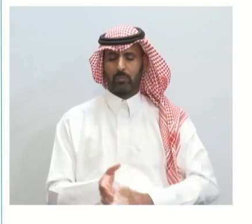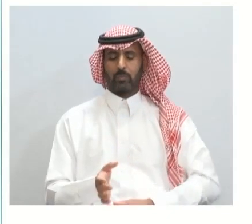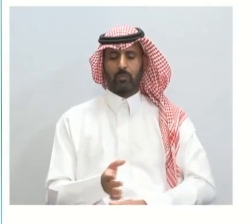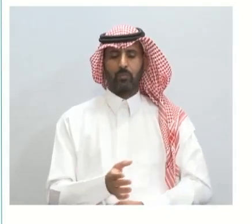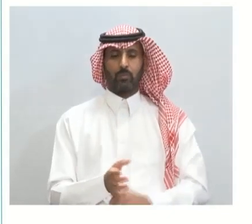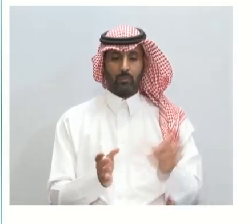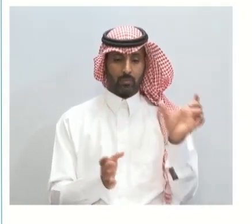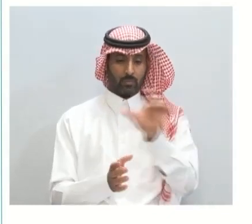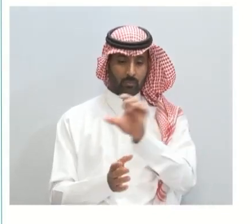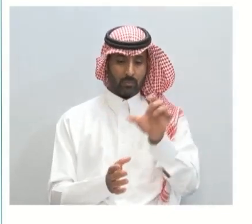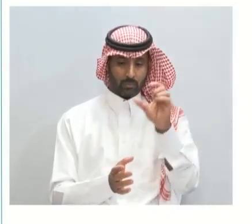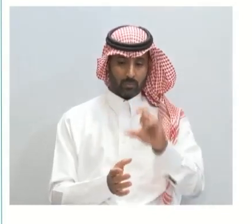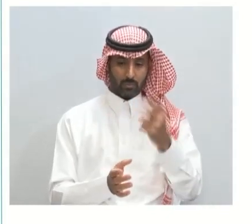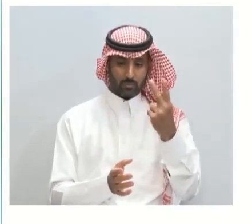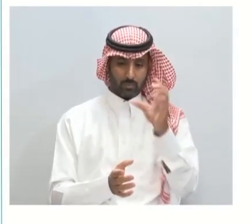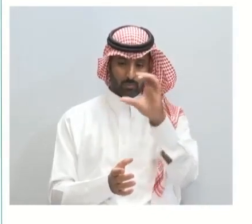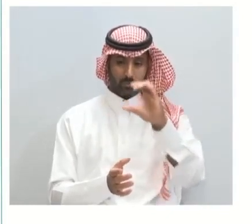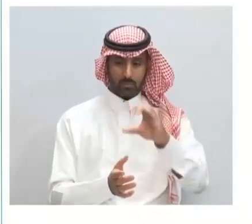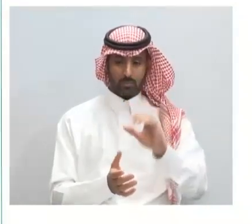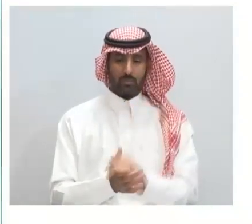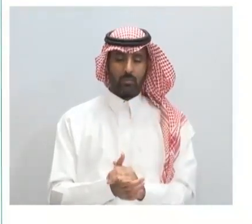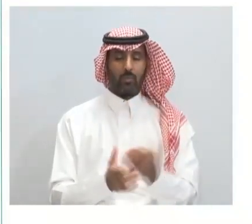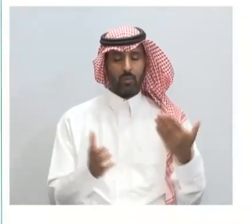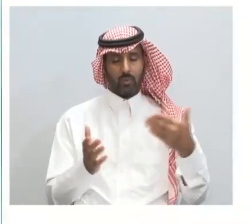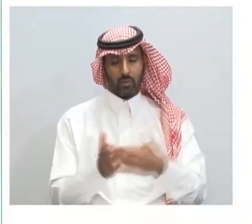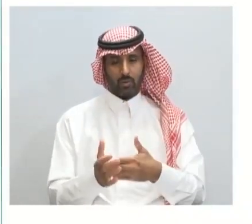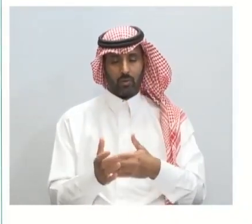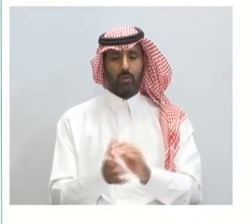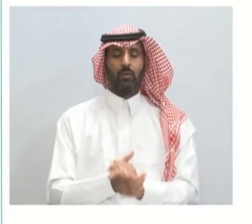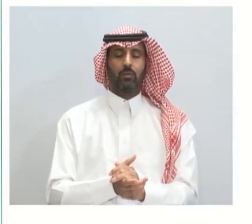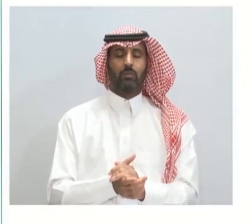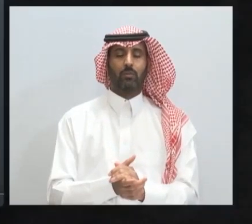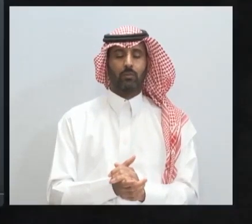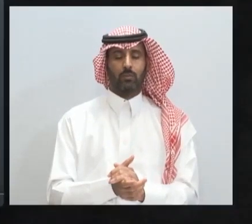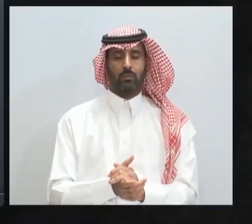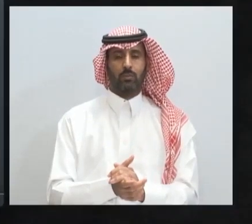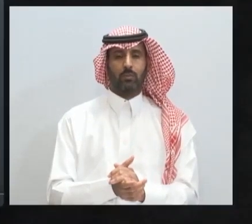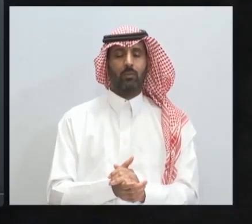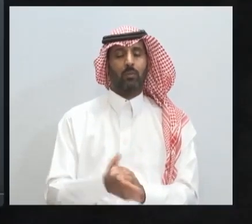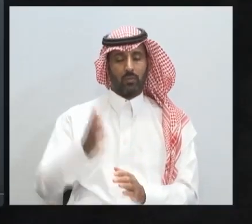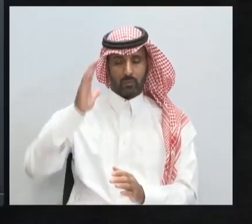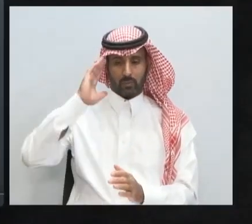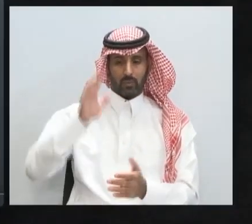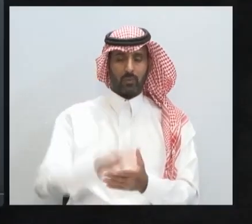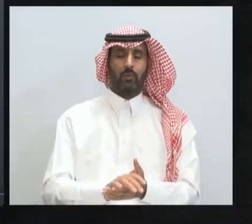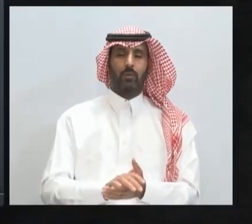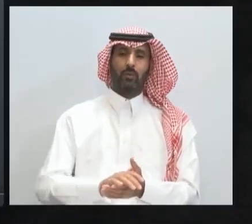he uses these uh these two and with that we reach the end of this lesson see you next session